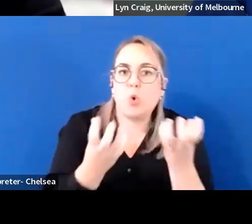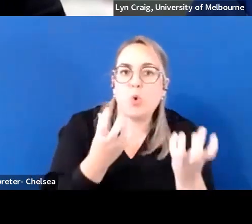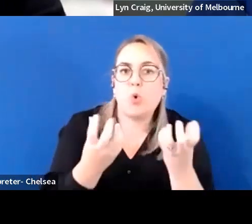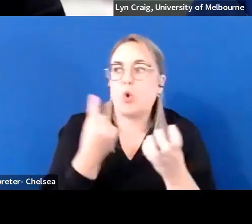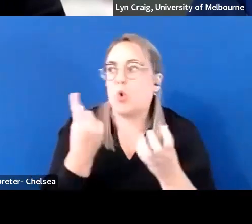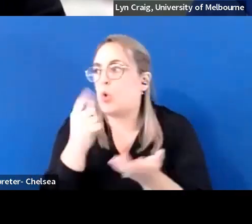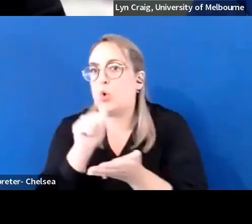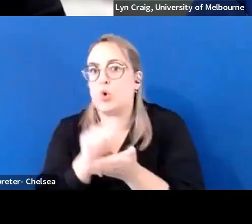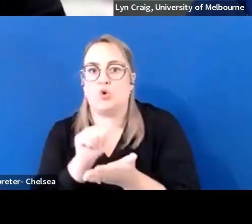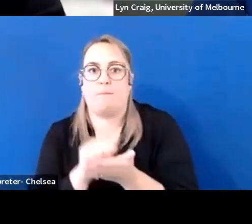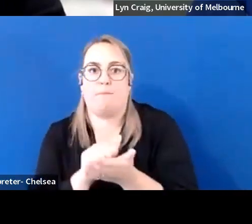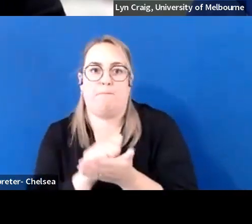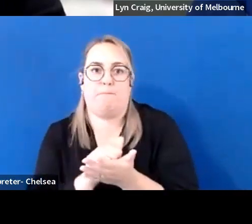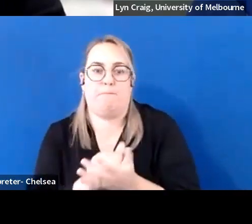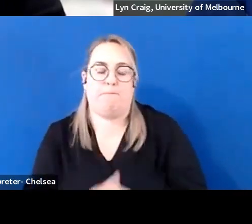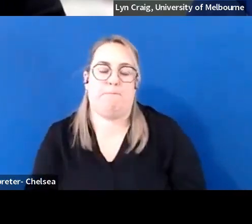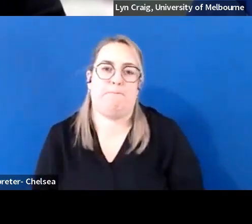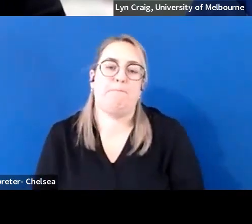do.